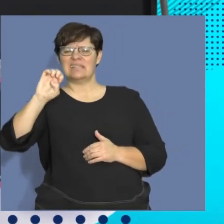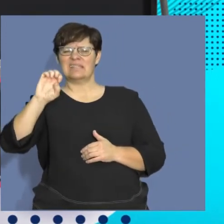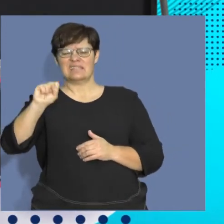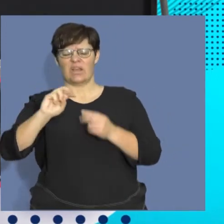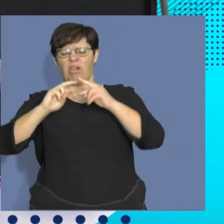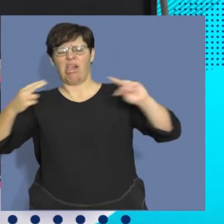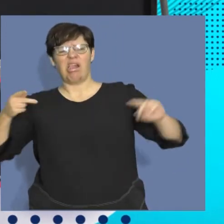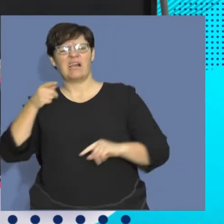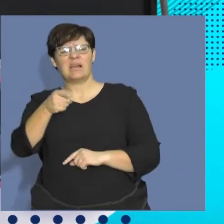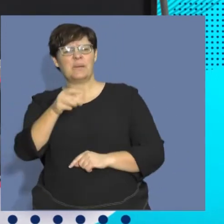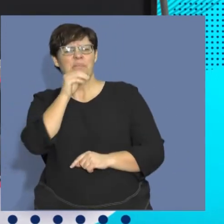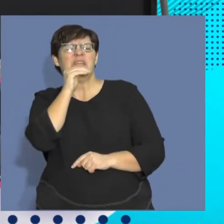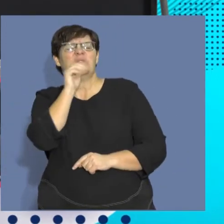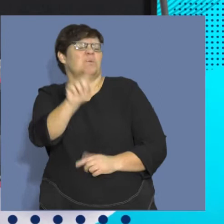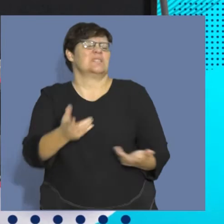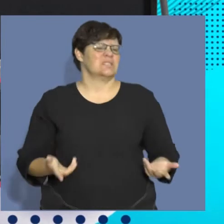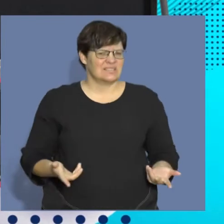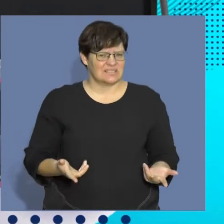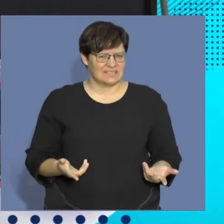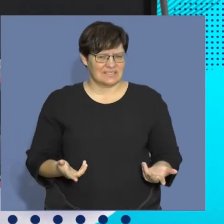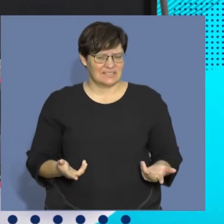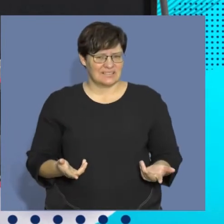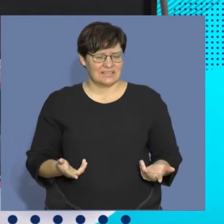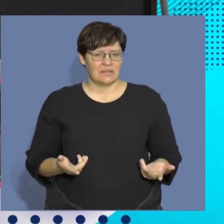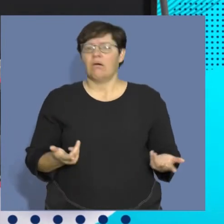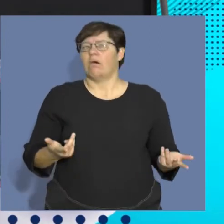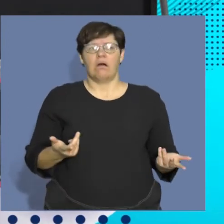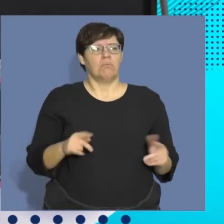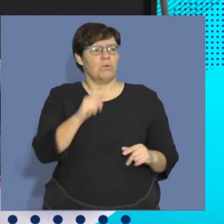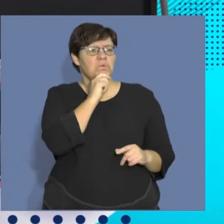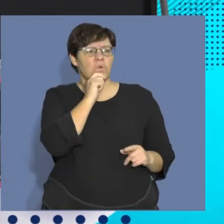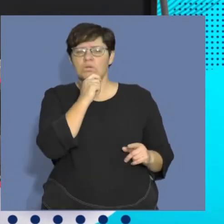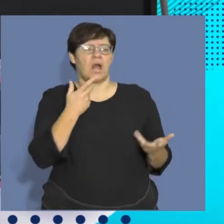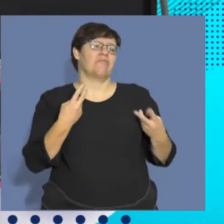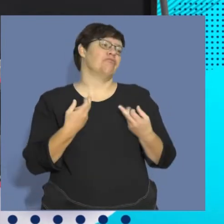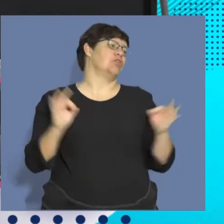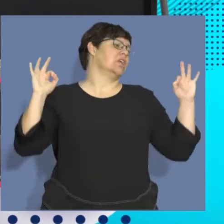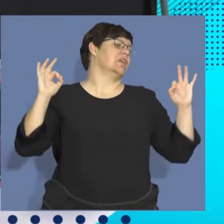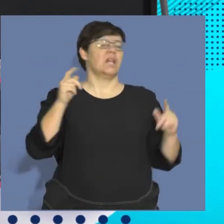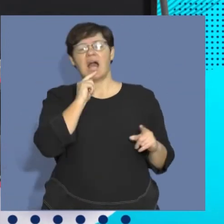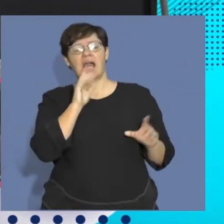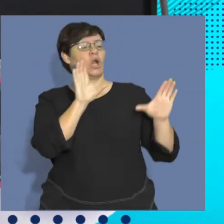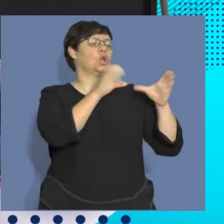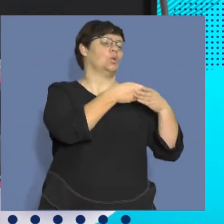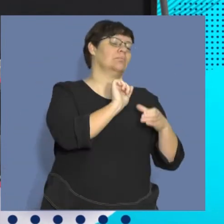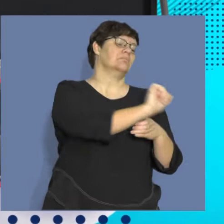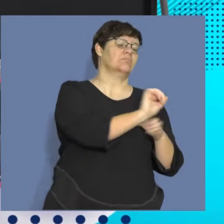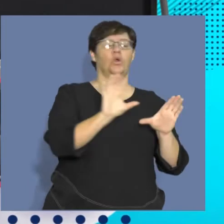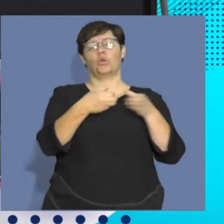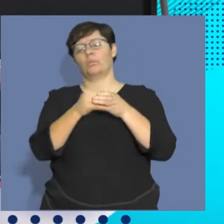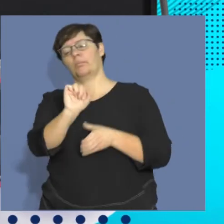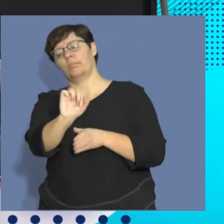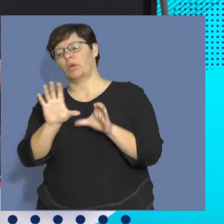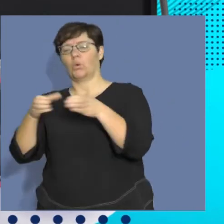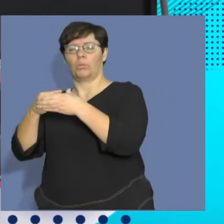this word species imply? Because we use it very freely in our everyday